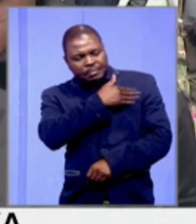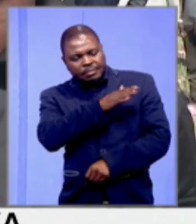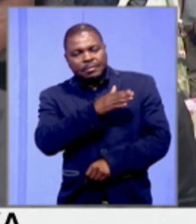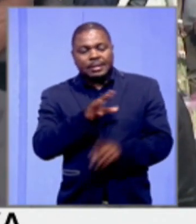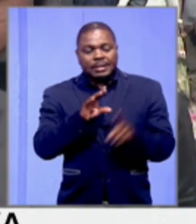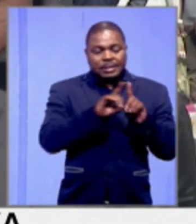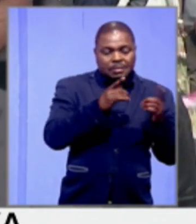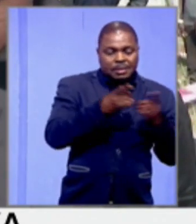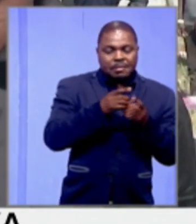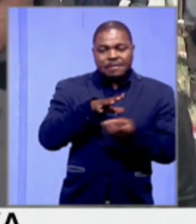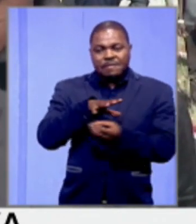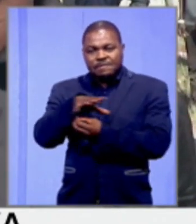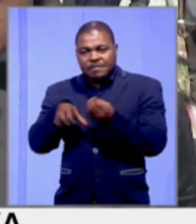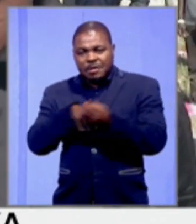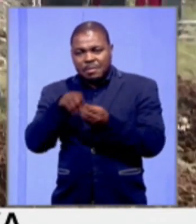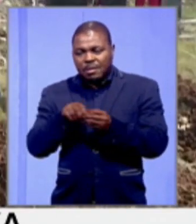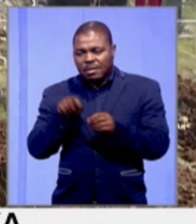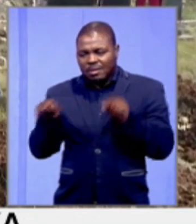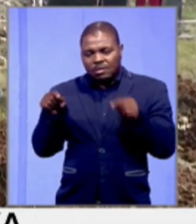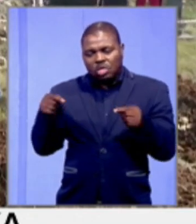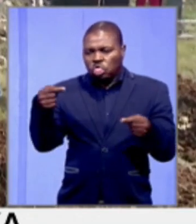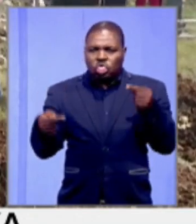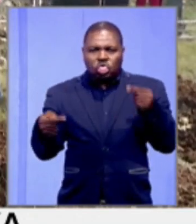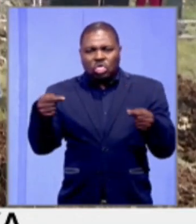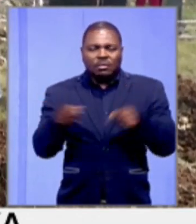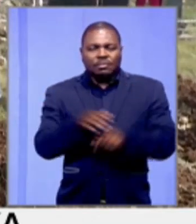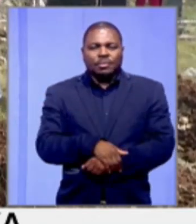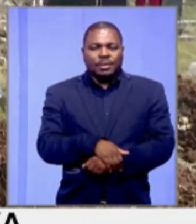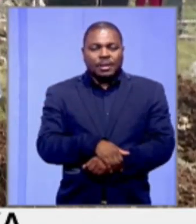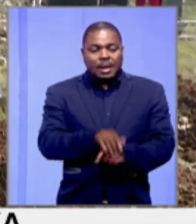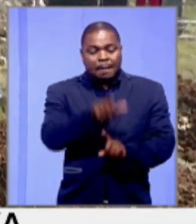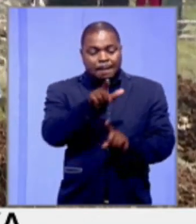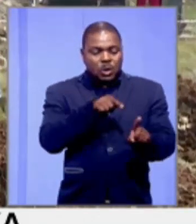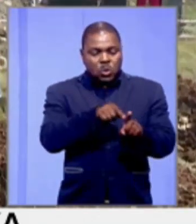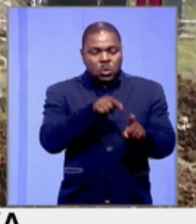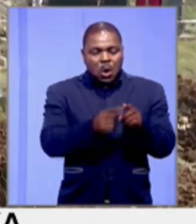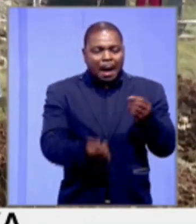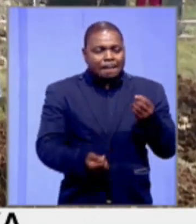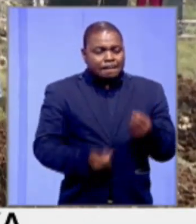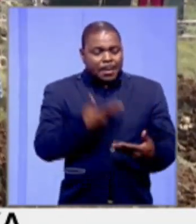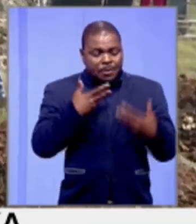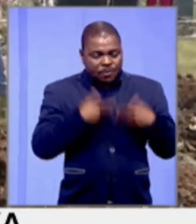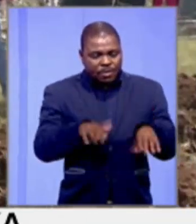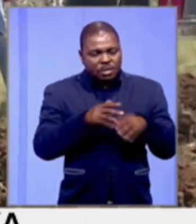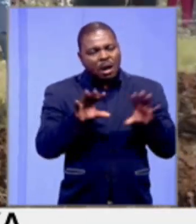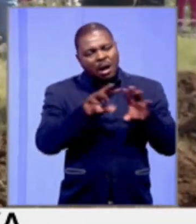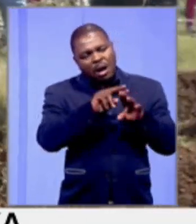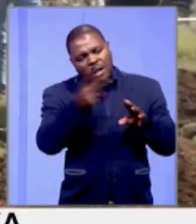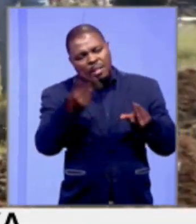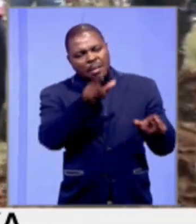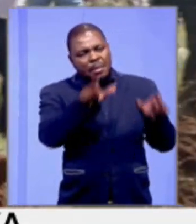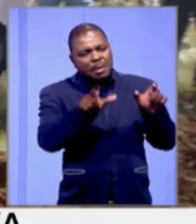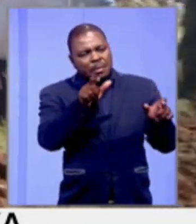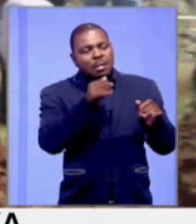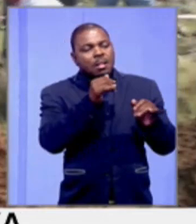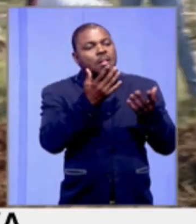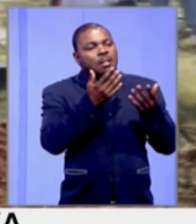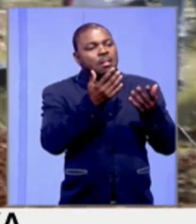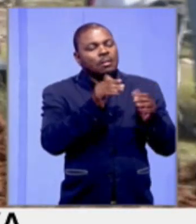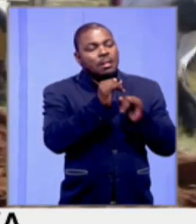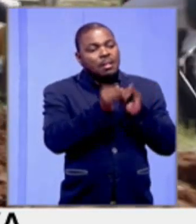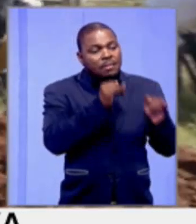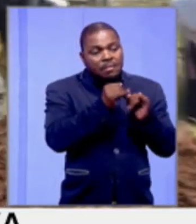and family are mokganyeng wa. Mashaledi a gagwe ao a šileng go dumelo a fitlhilwe le baswi bao ba senang beng ba le